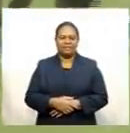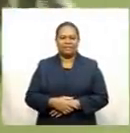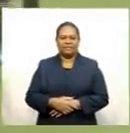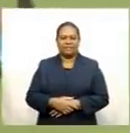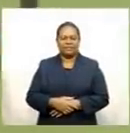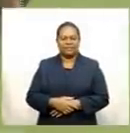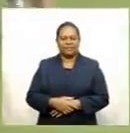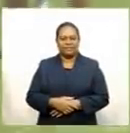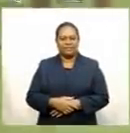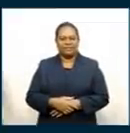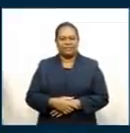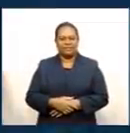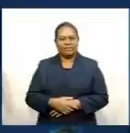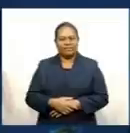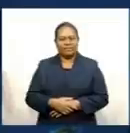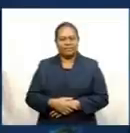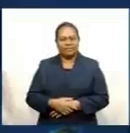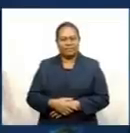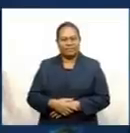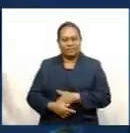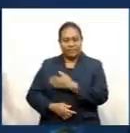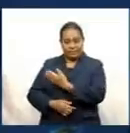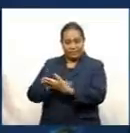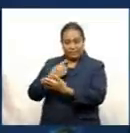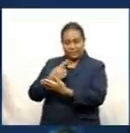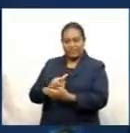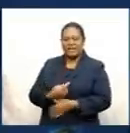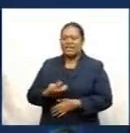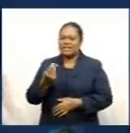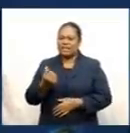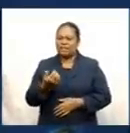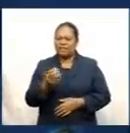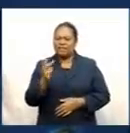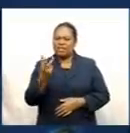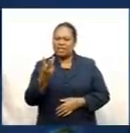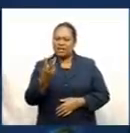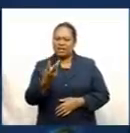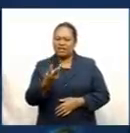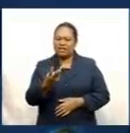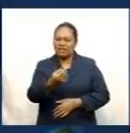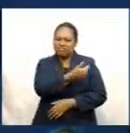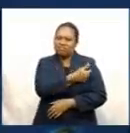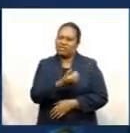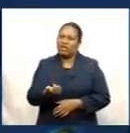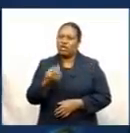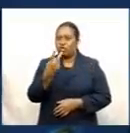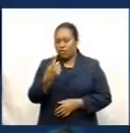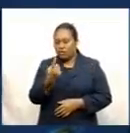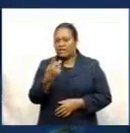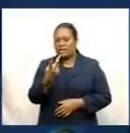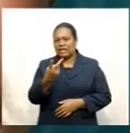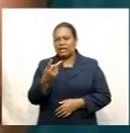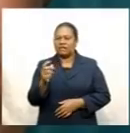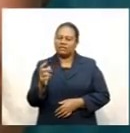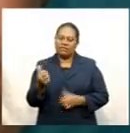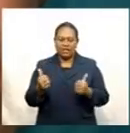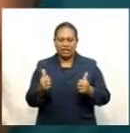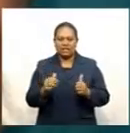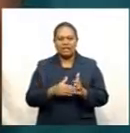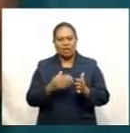and some who are here who had the first vaccination, because most of the athletes are in